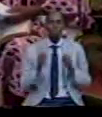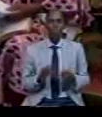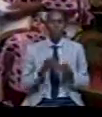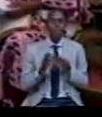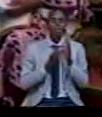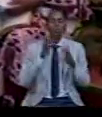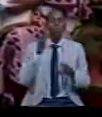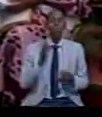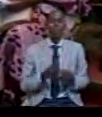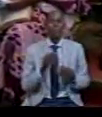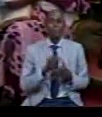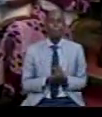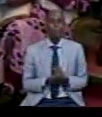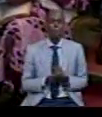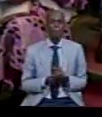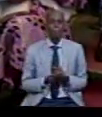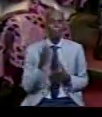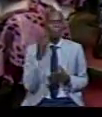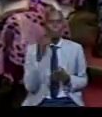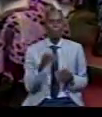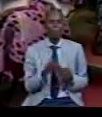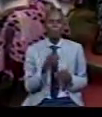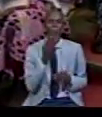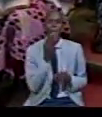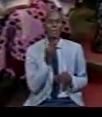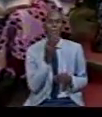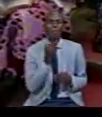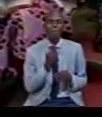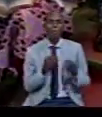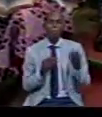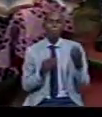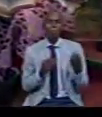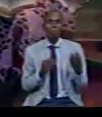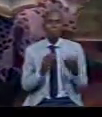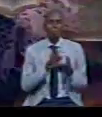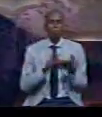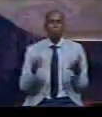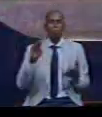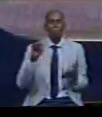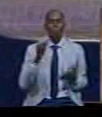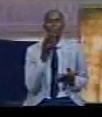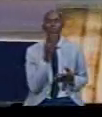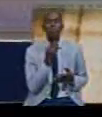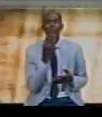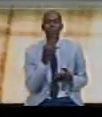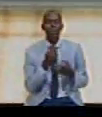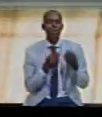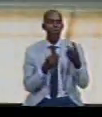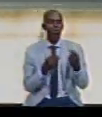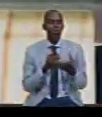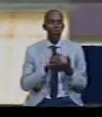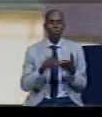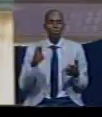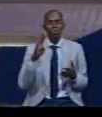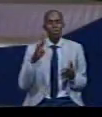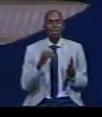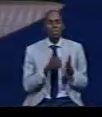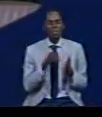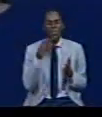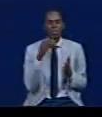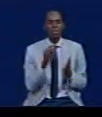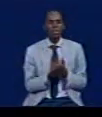Jesus' name. Look at Hebrews chapter 12 verse 14. It says, follow peace with